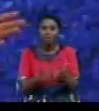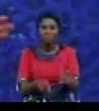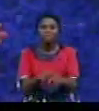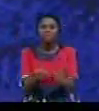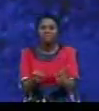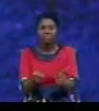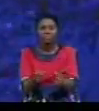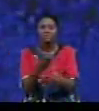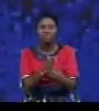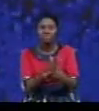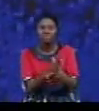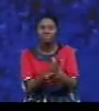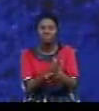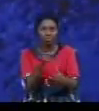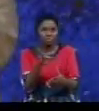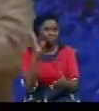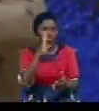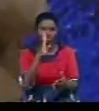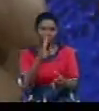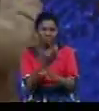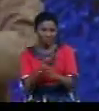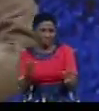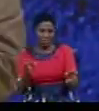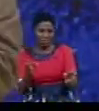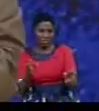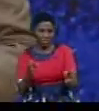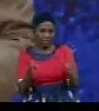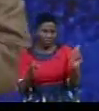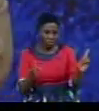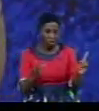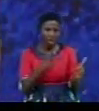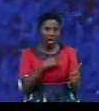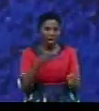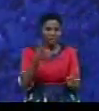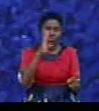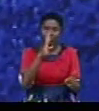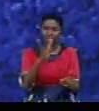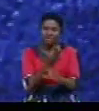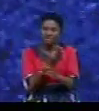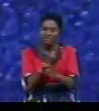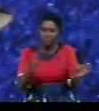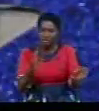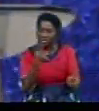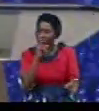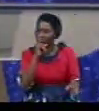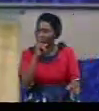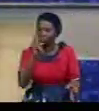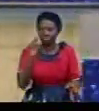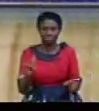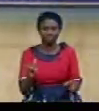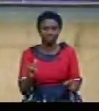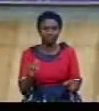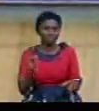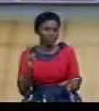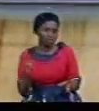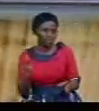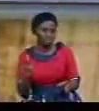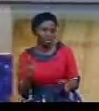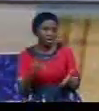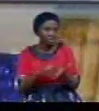shall be free and you shall be free indeed that means examine him